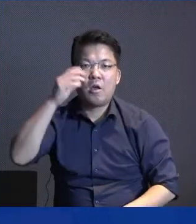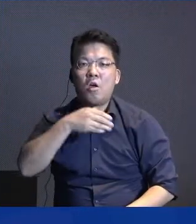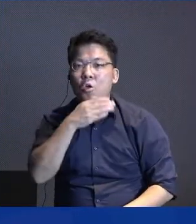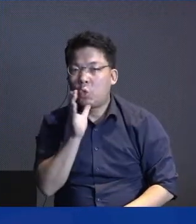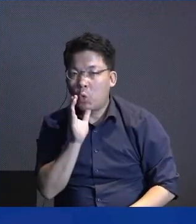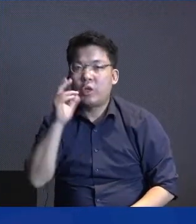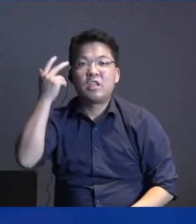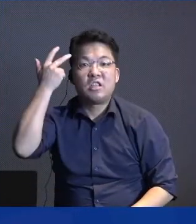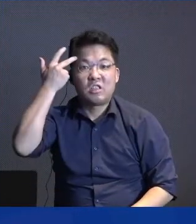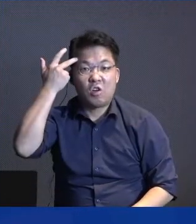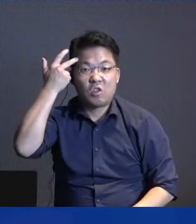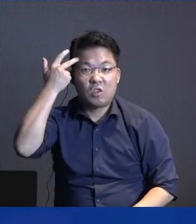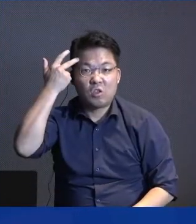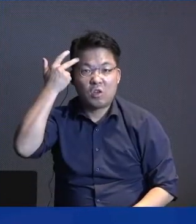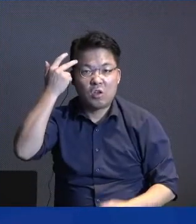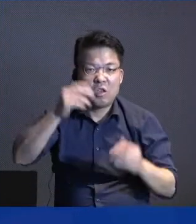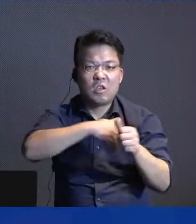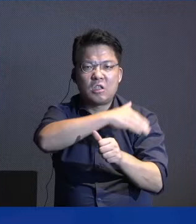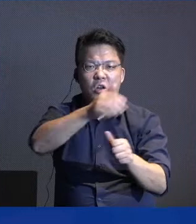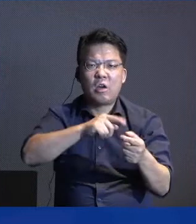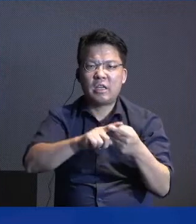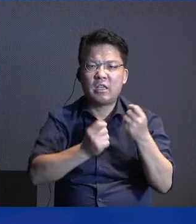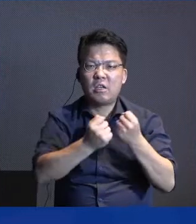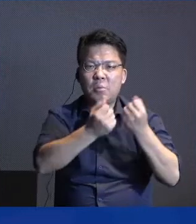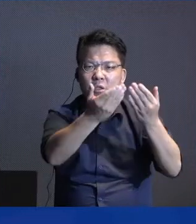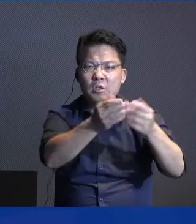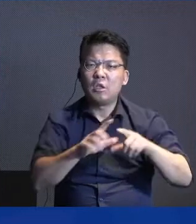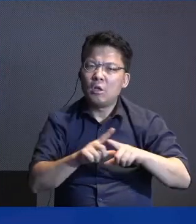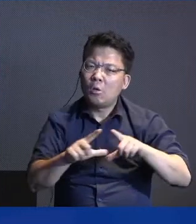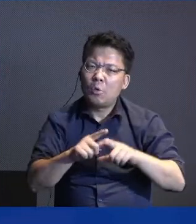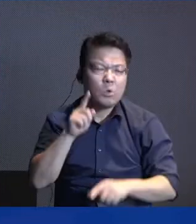stress, the recent survey